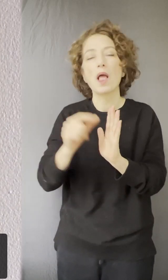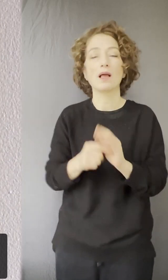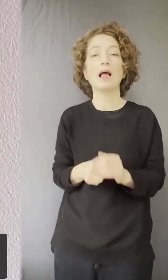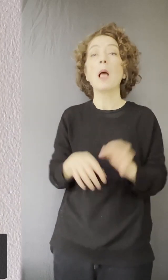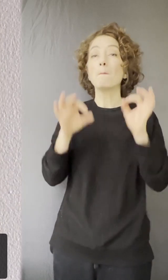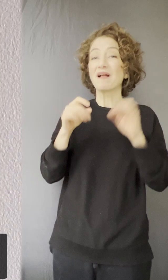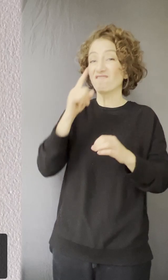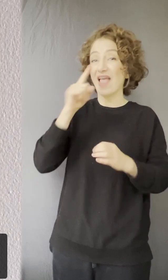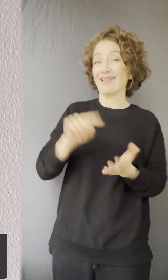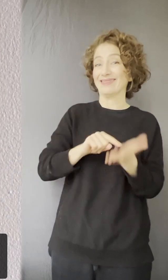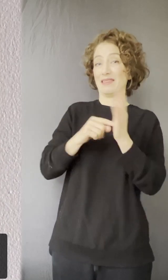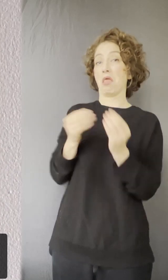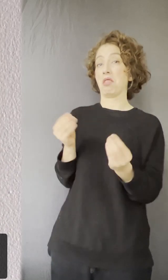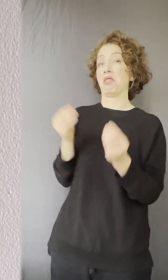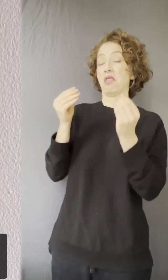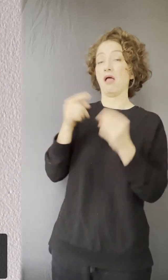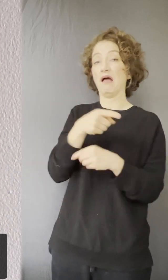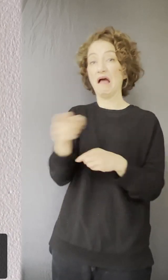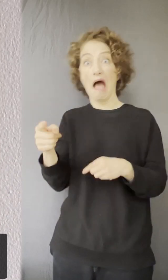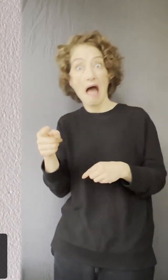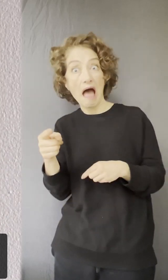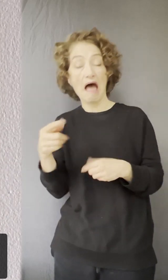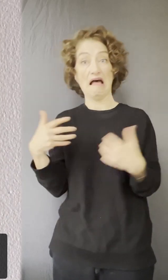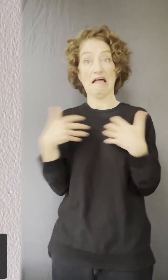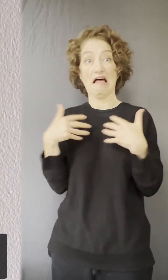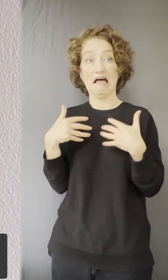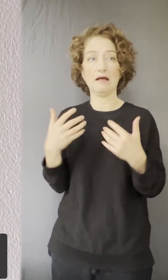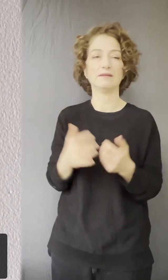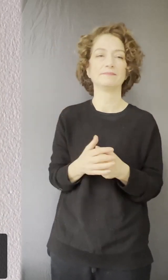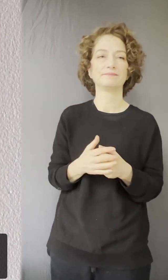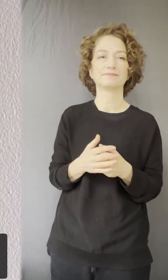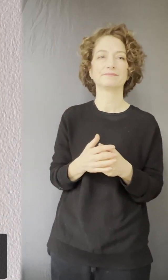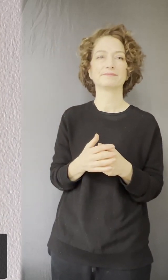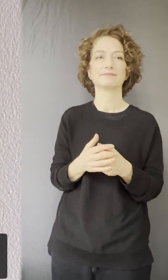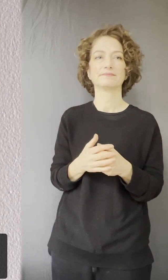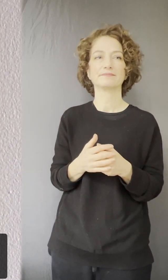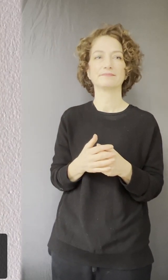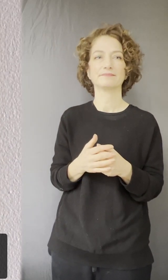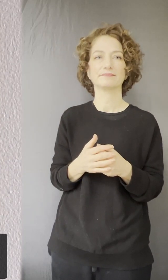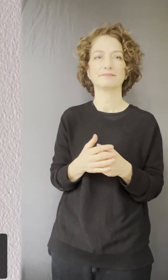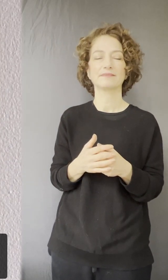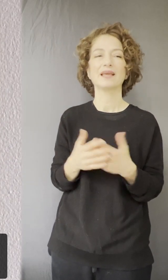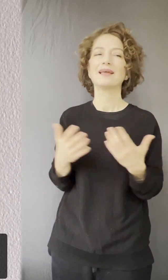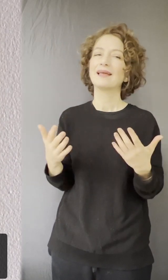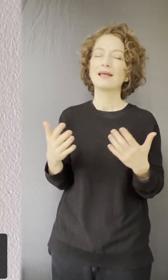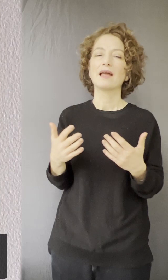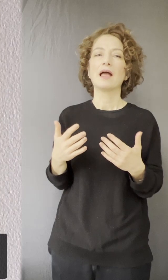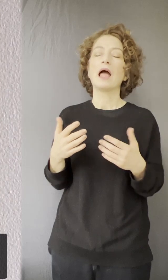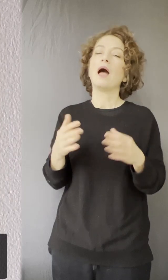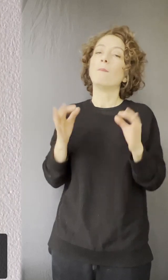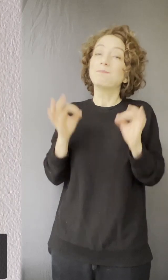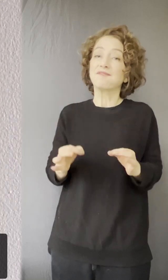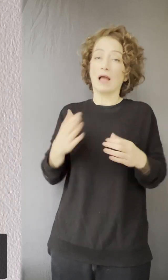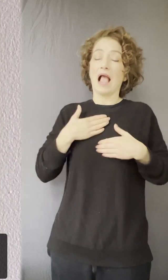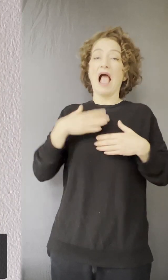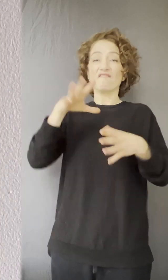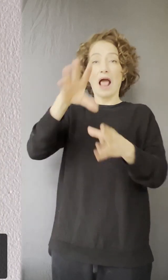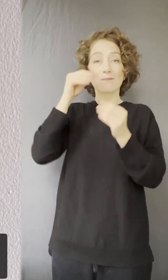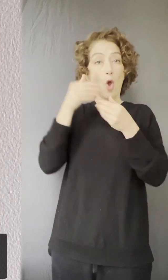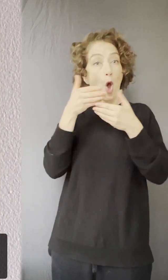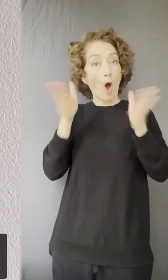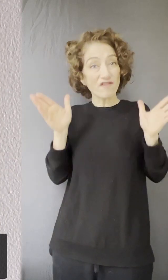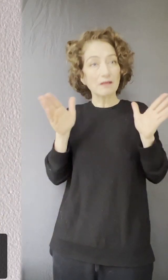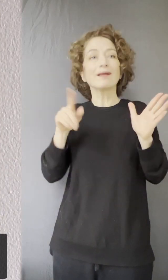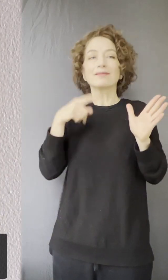fear around disability itself. It's limited our understanding of how human body minds exist on all